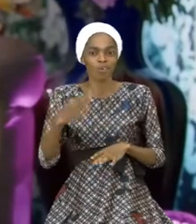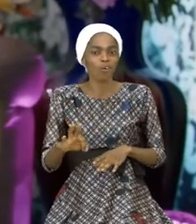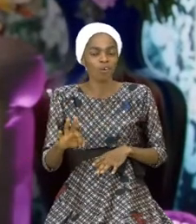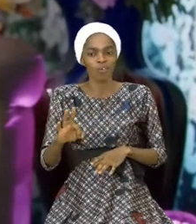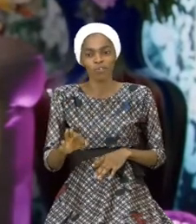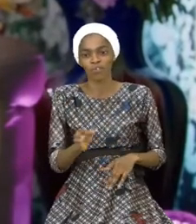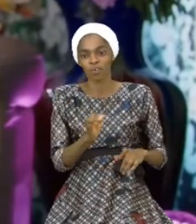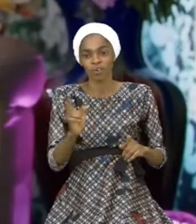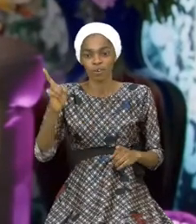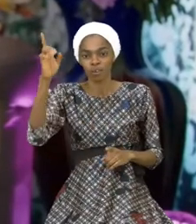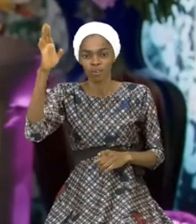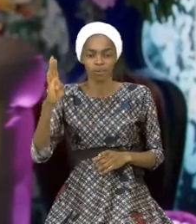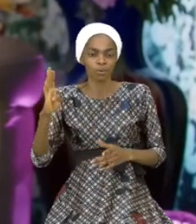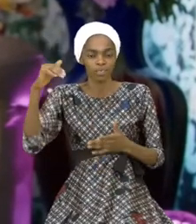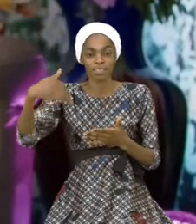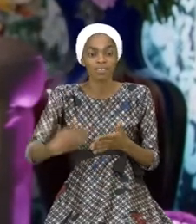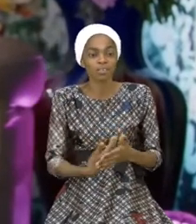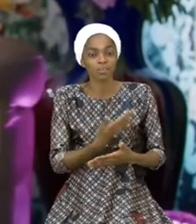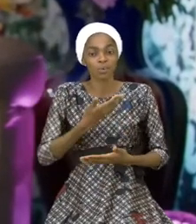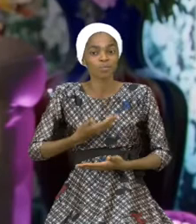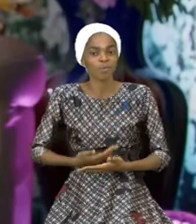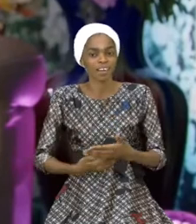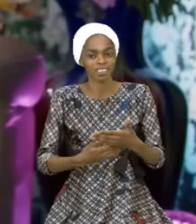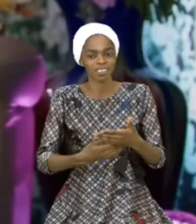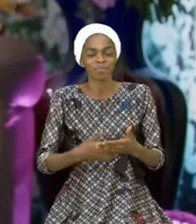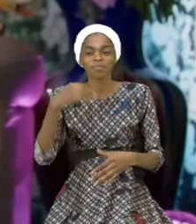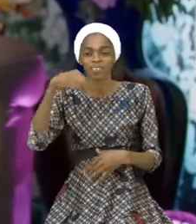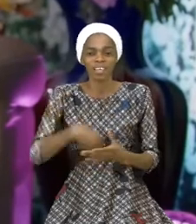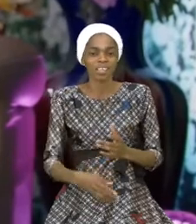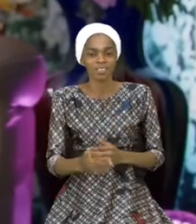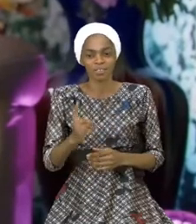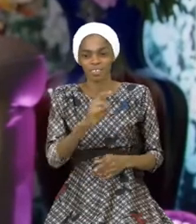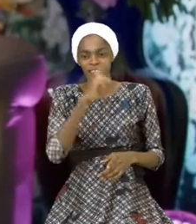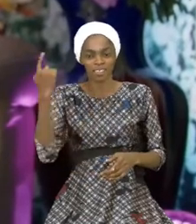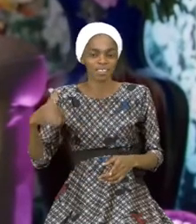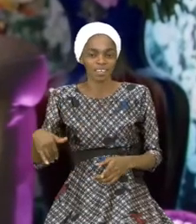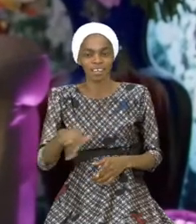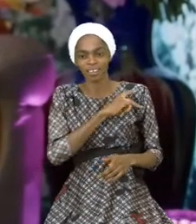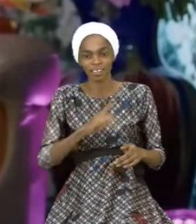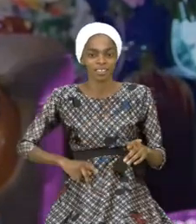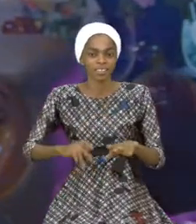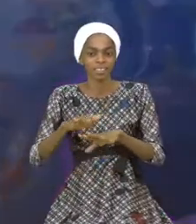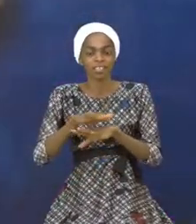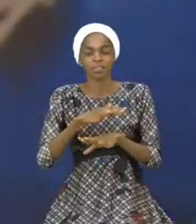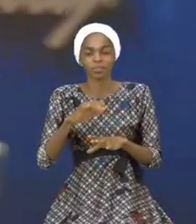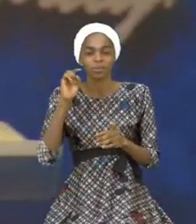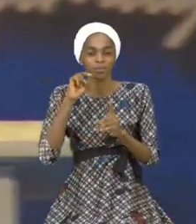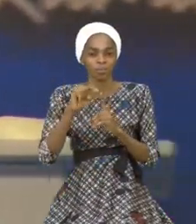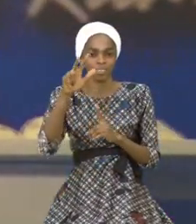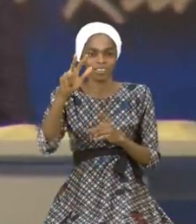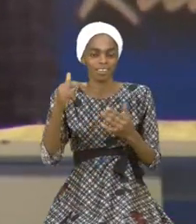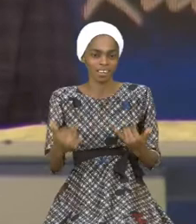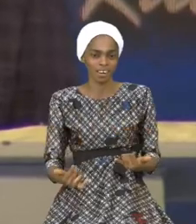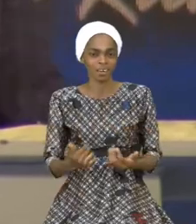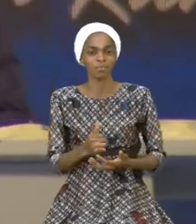New birth into the eternal kingdom. I come to point number 3 now. Point number